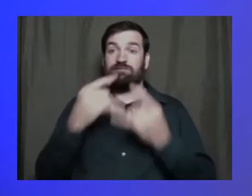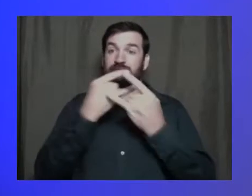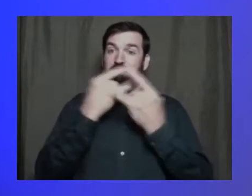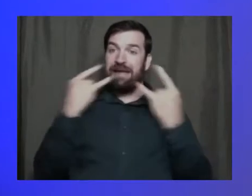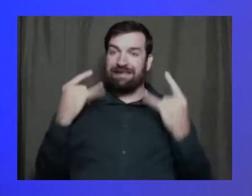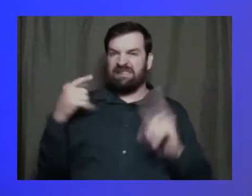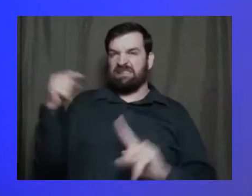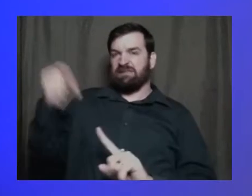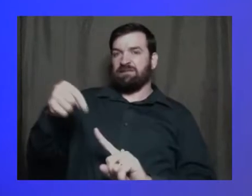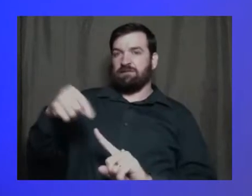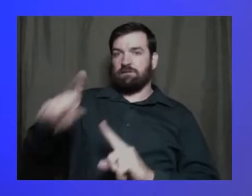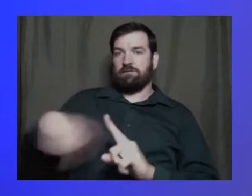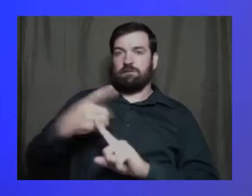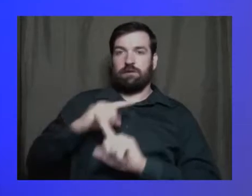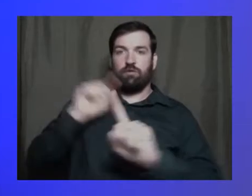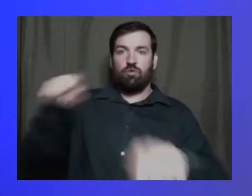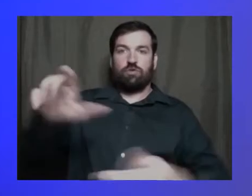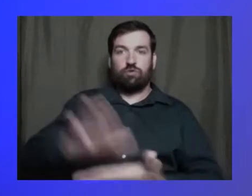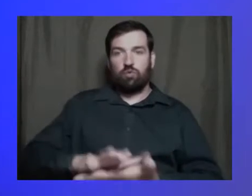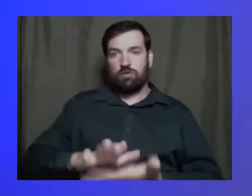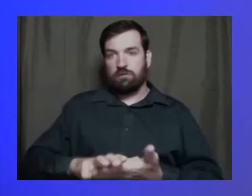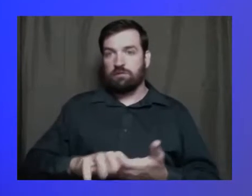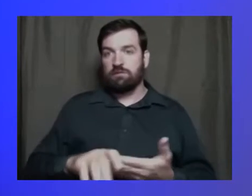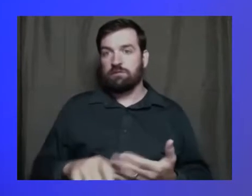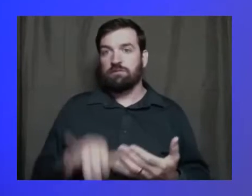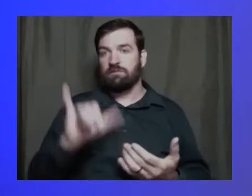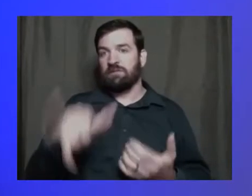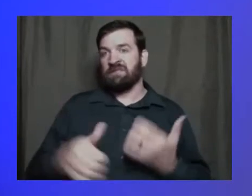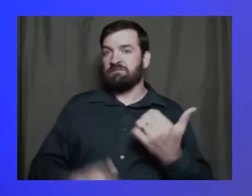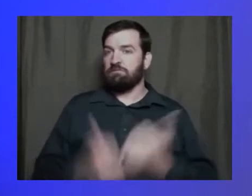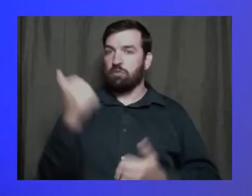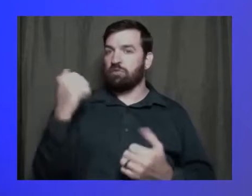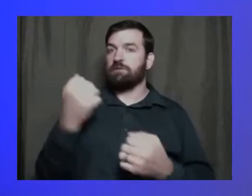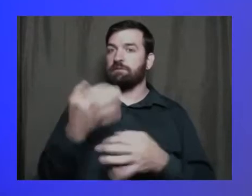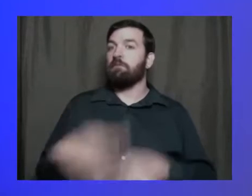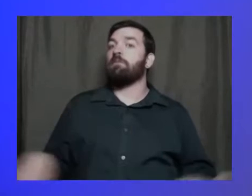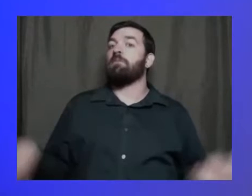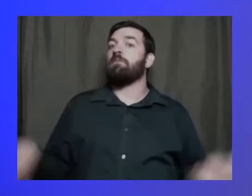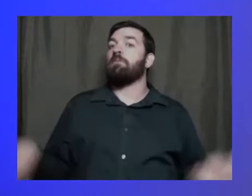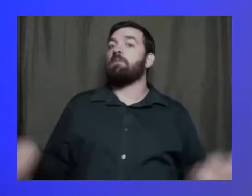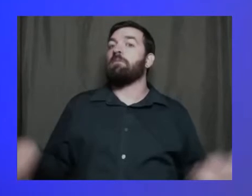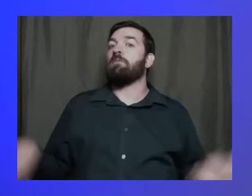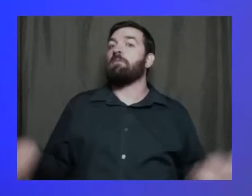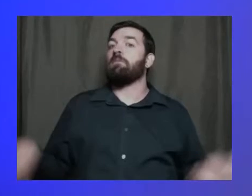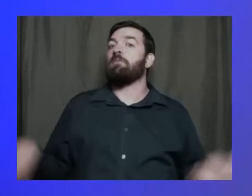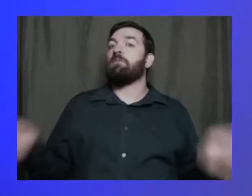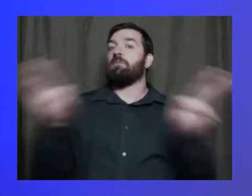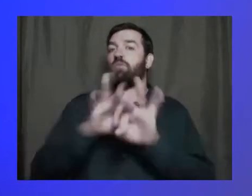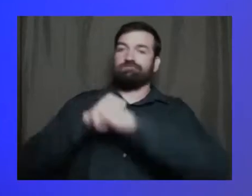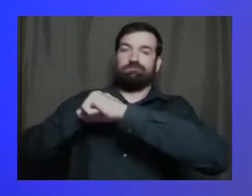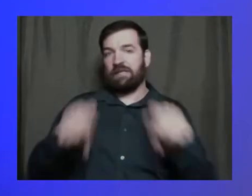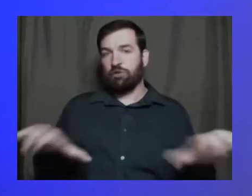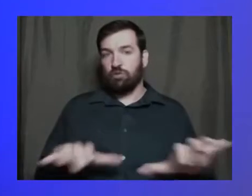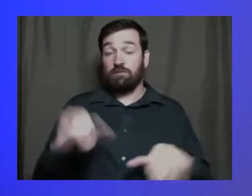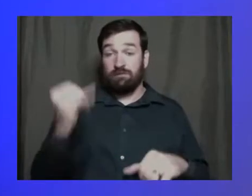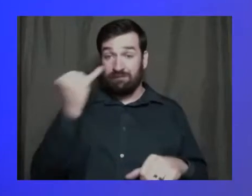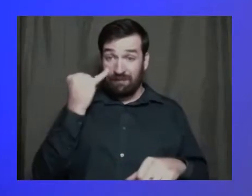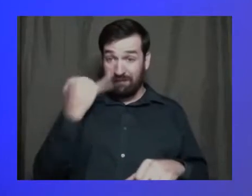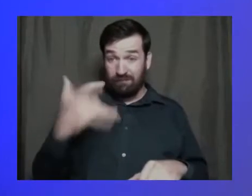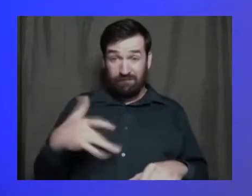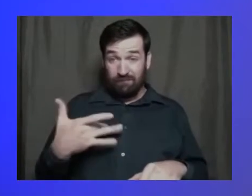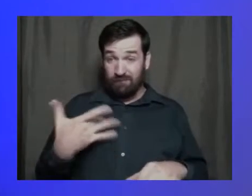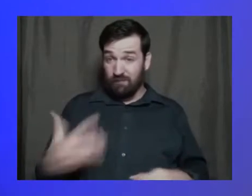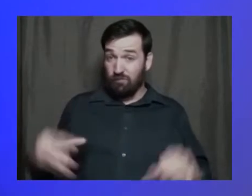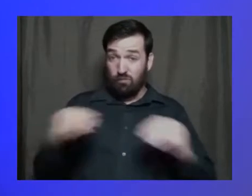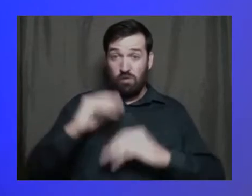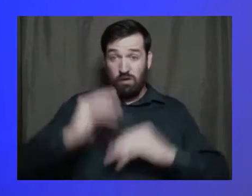go to school. I think that that is the primary prevention strategy that you can do. If you feel more comfortable having them change clothes when they